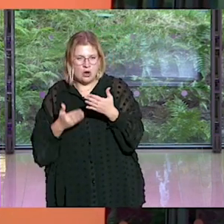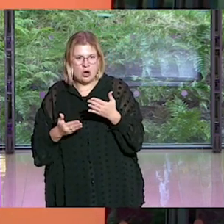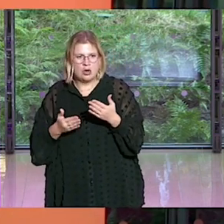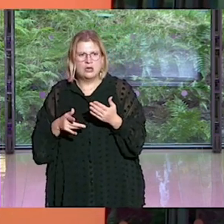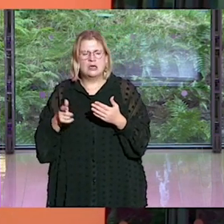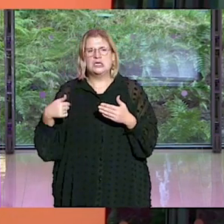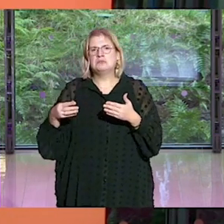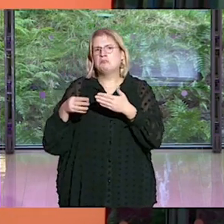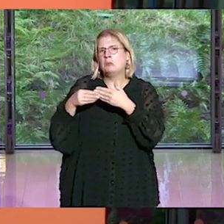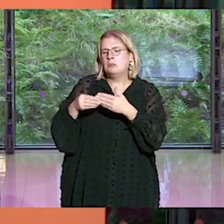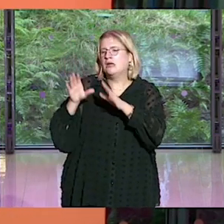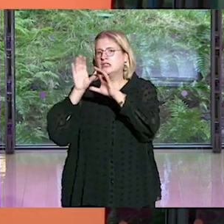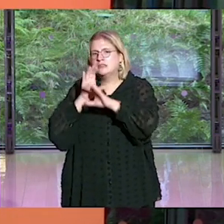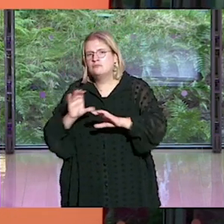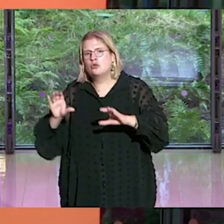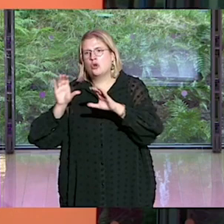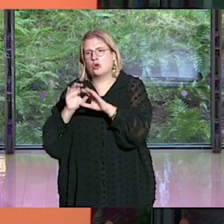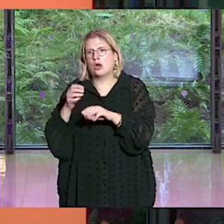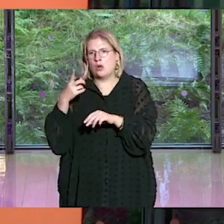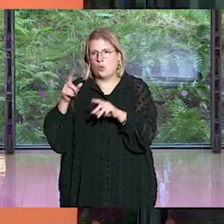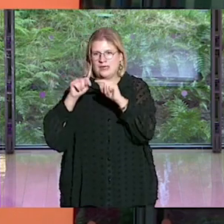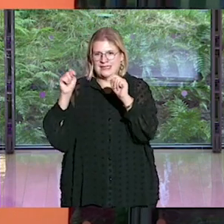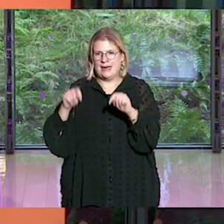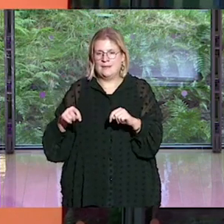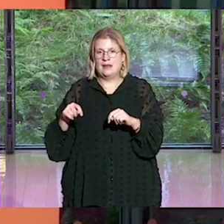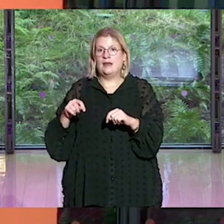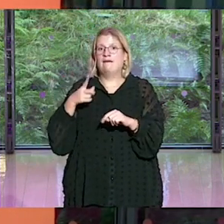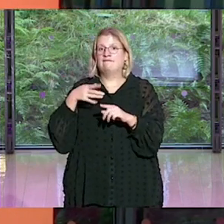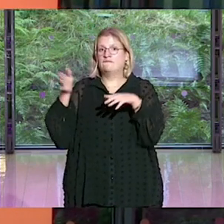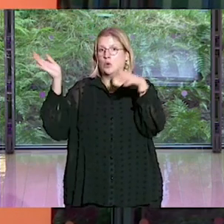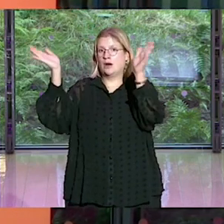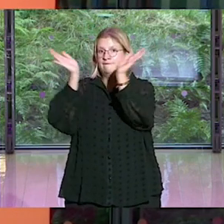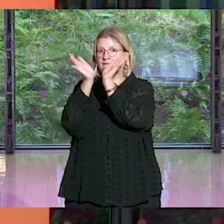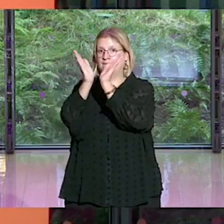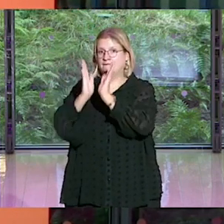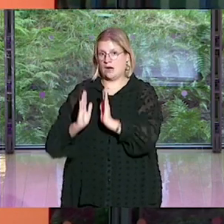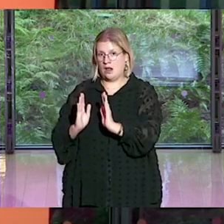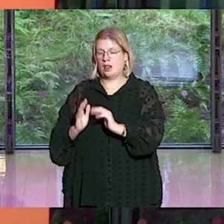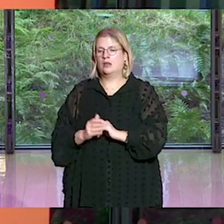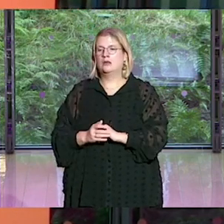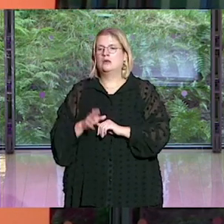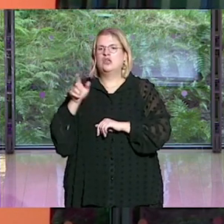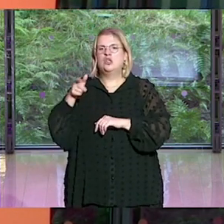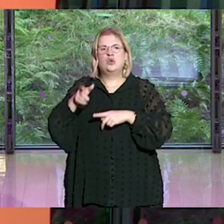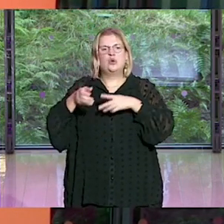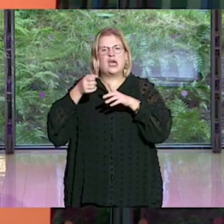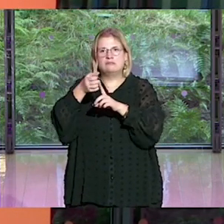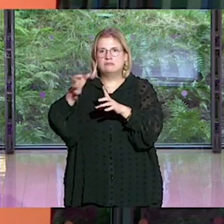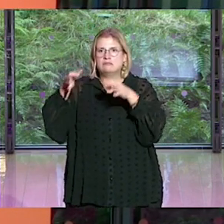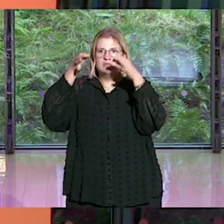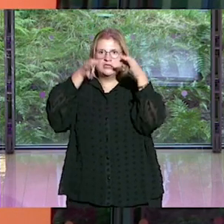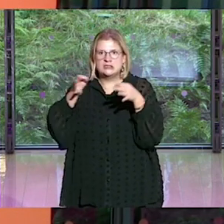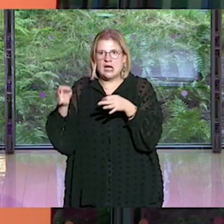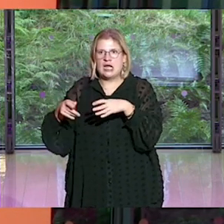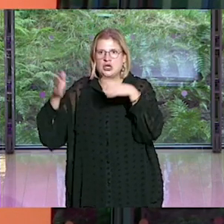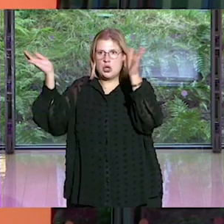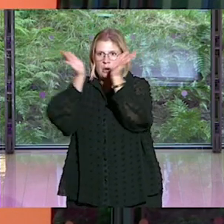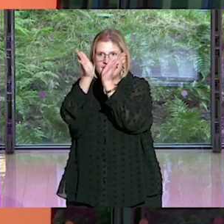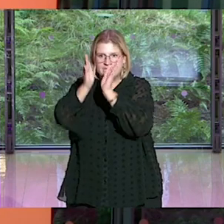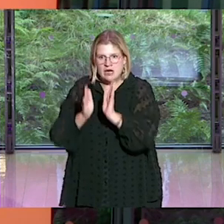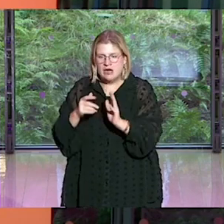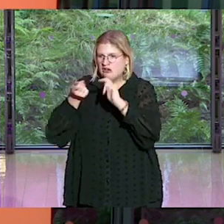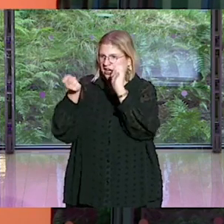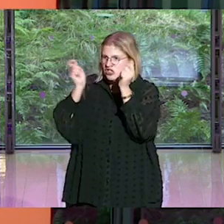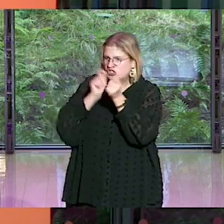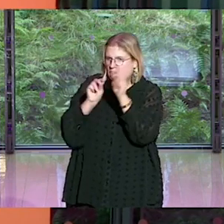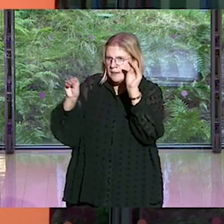kind of explore, and they have a few templates, one of which is a funnel template. And so you can define your funnel steps, you can change